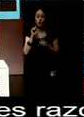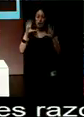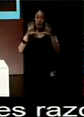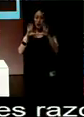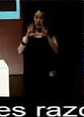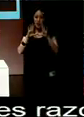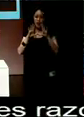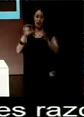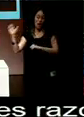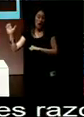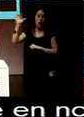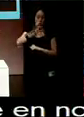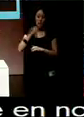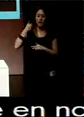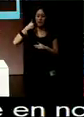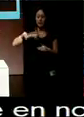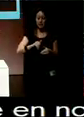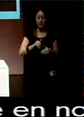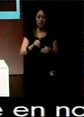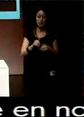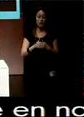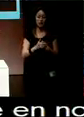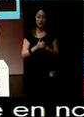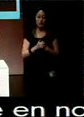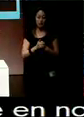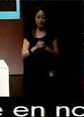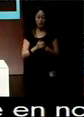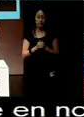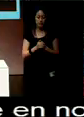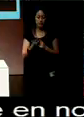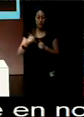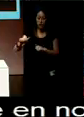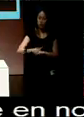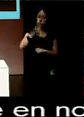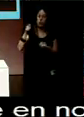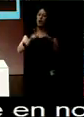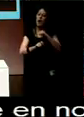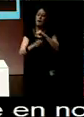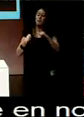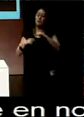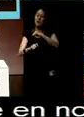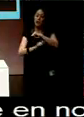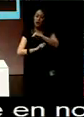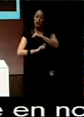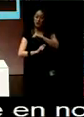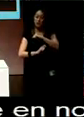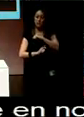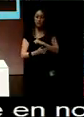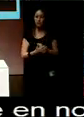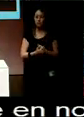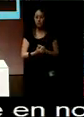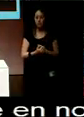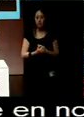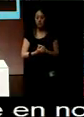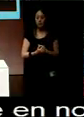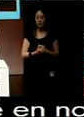the disability strategy for 2010-2020, they firmly and officially